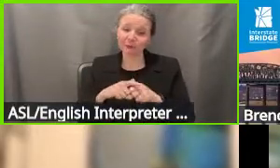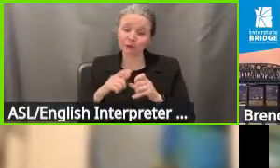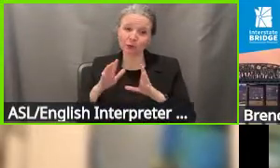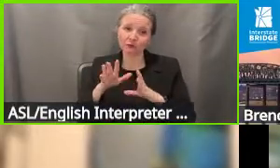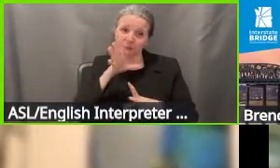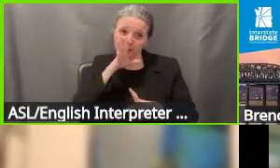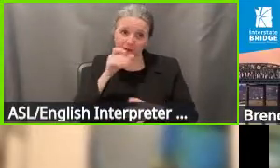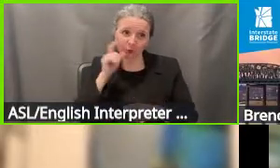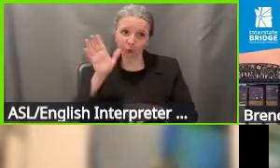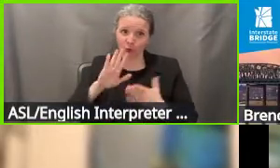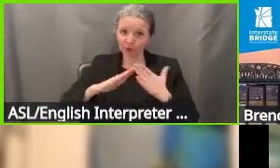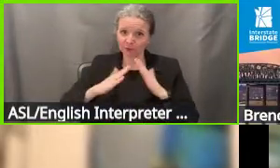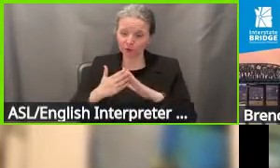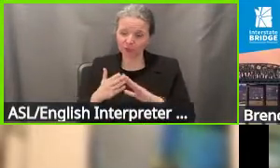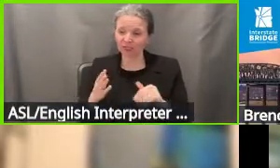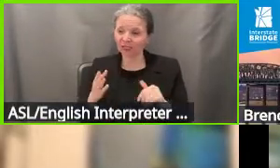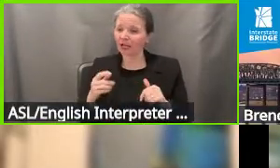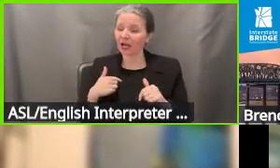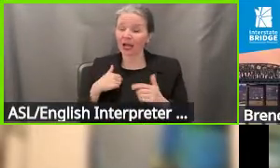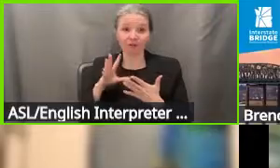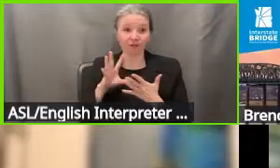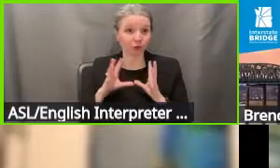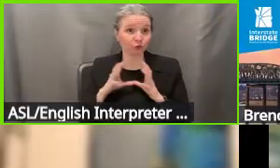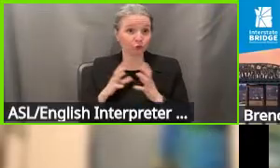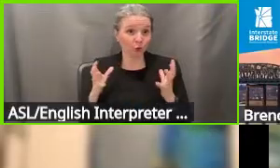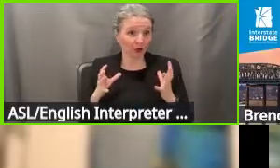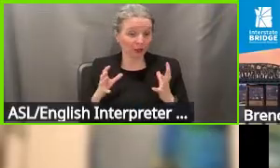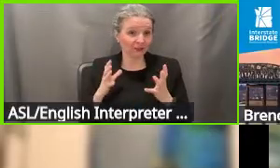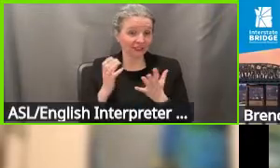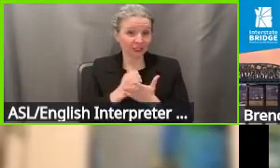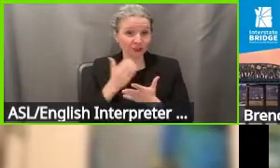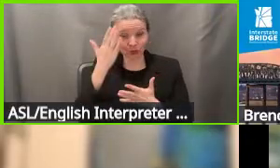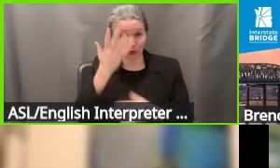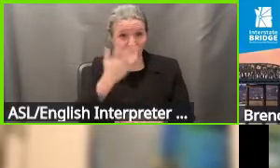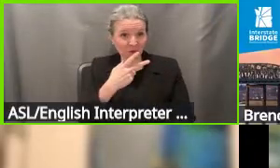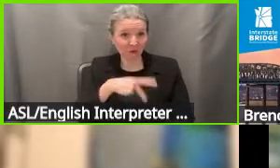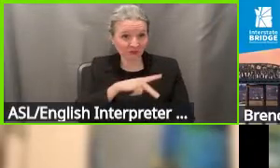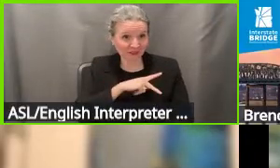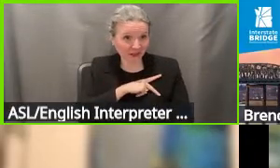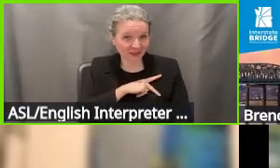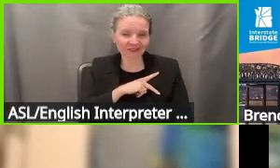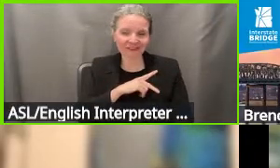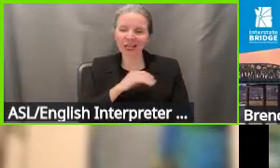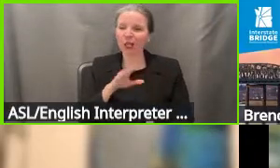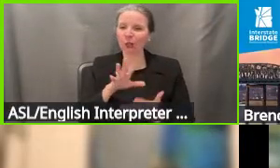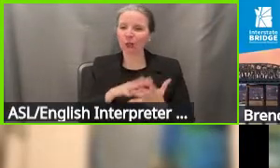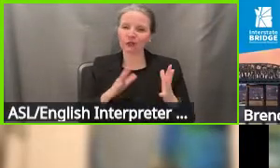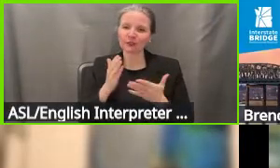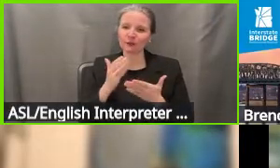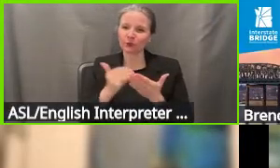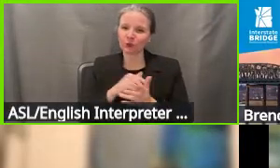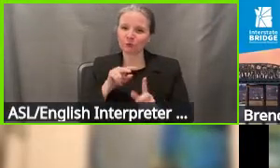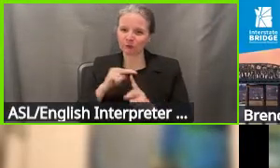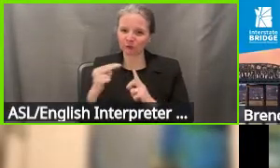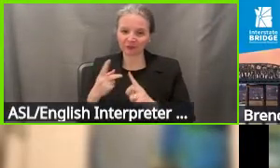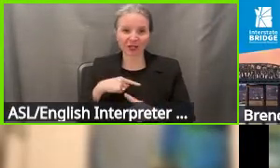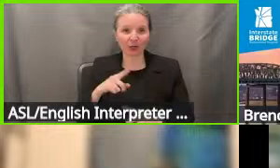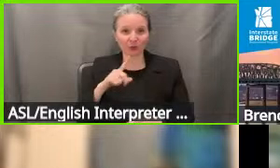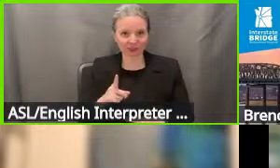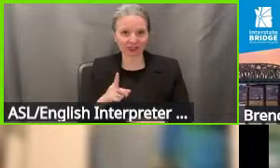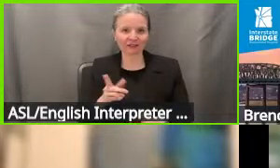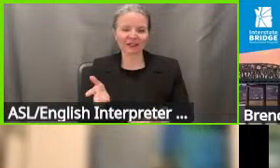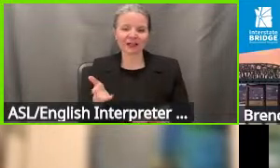your communities. I've learned so much getting to know your personalities and learned some new perspectives. I truly